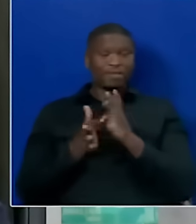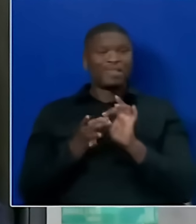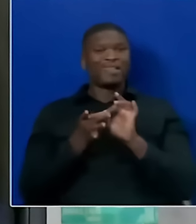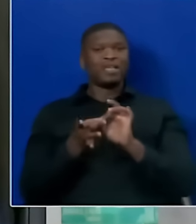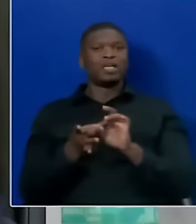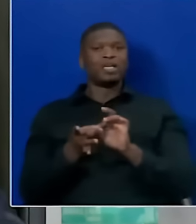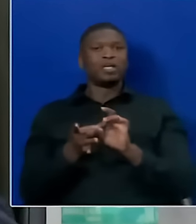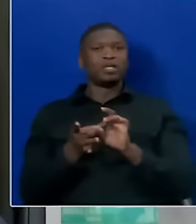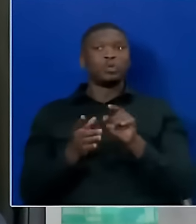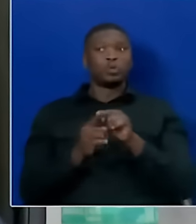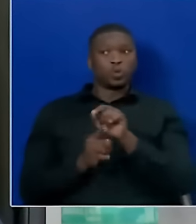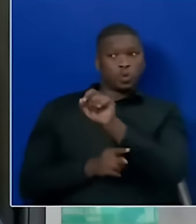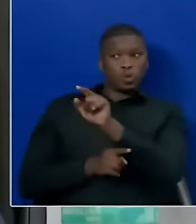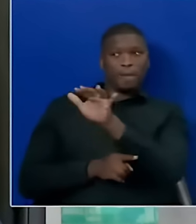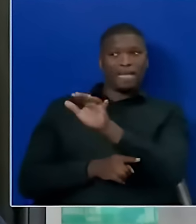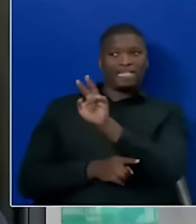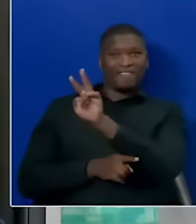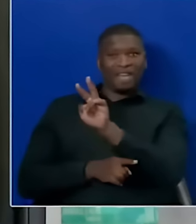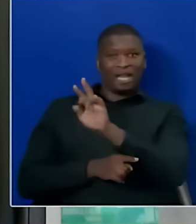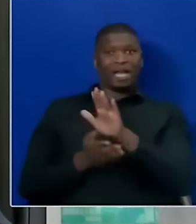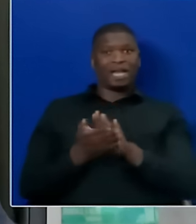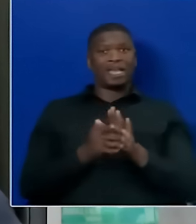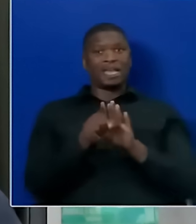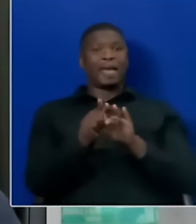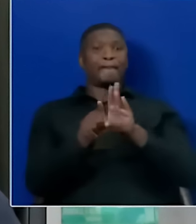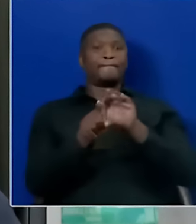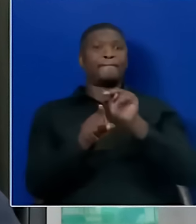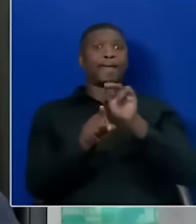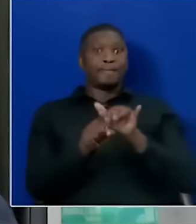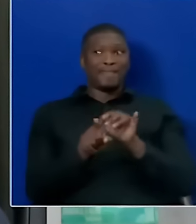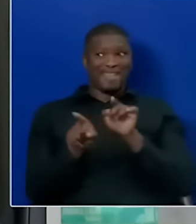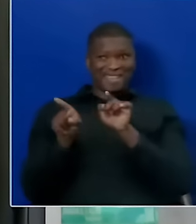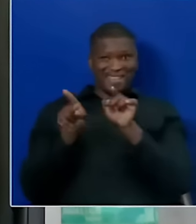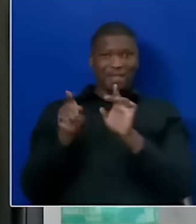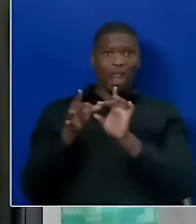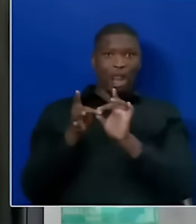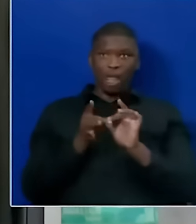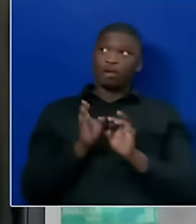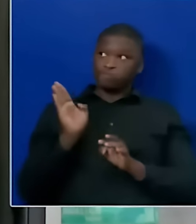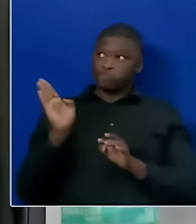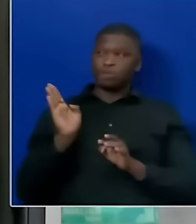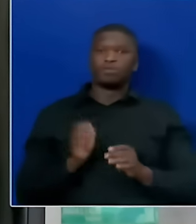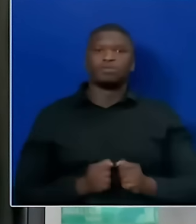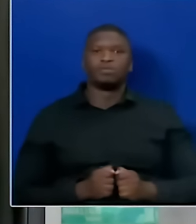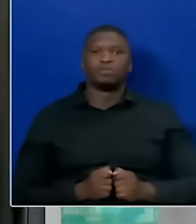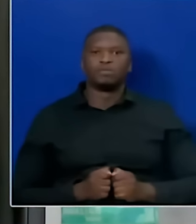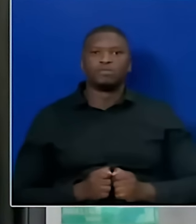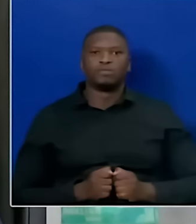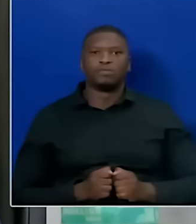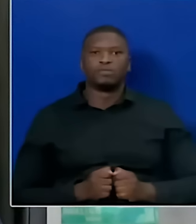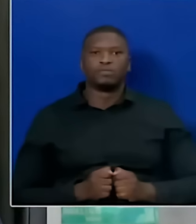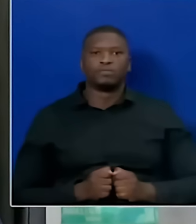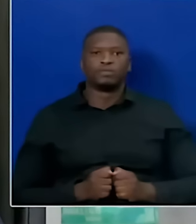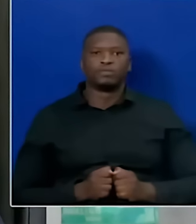Bramley case. All those cases that are depicted there, they have an association of